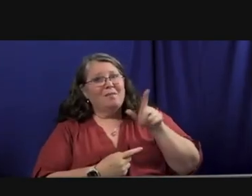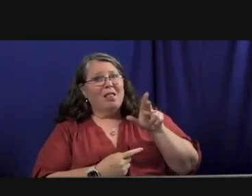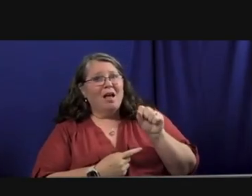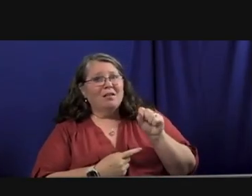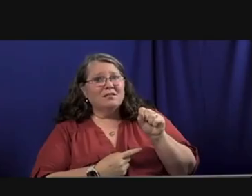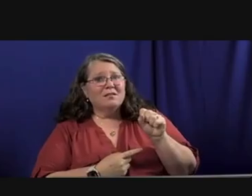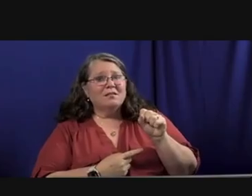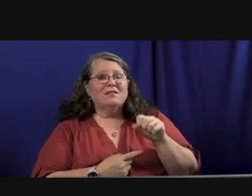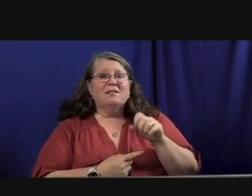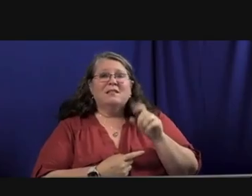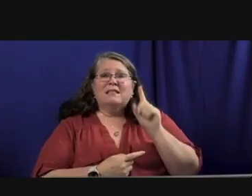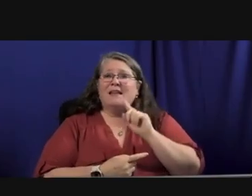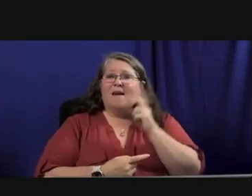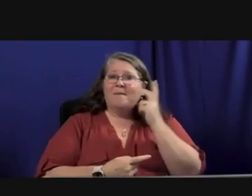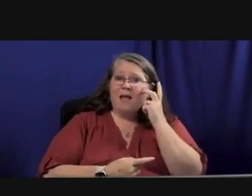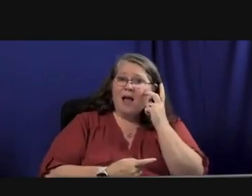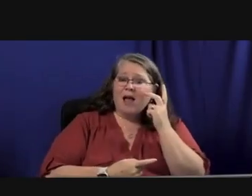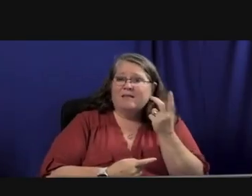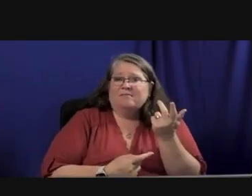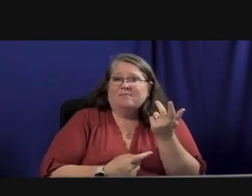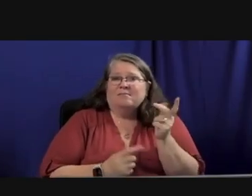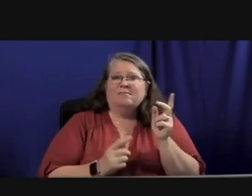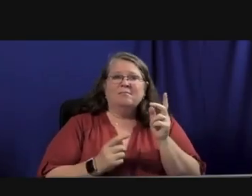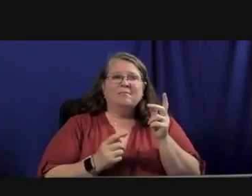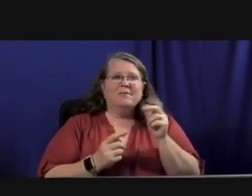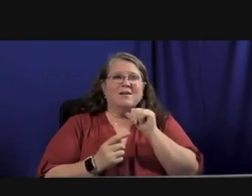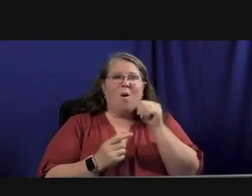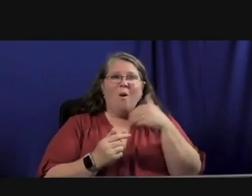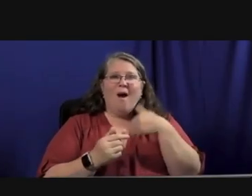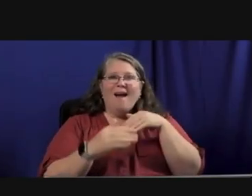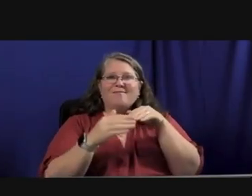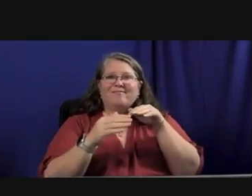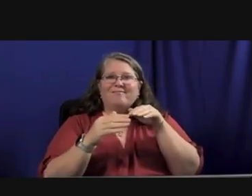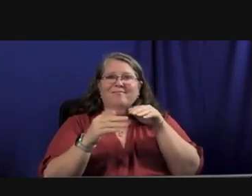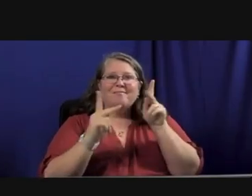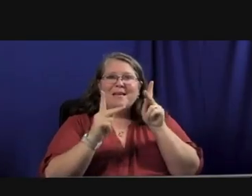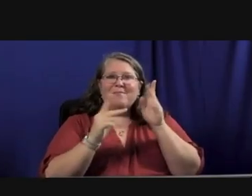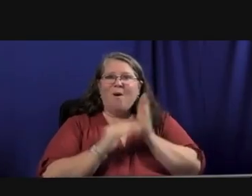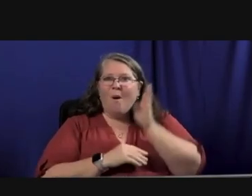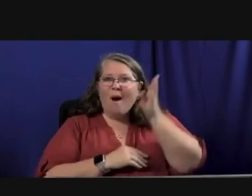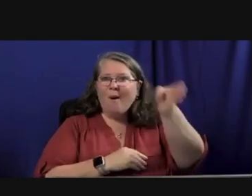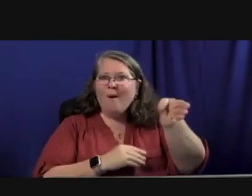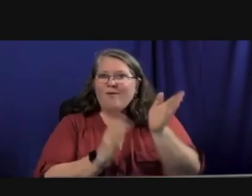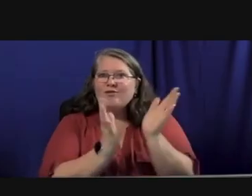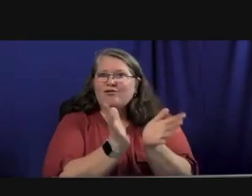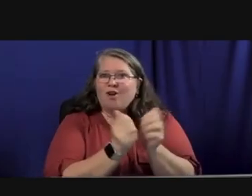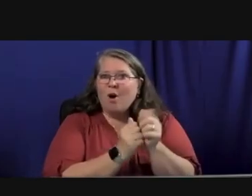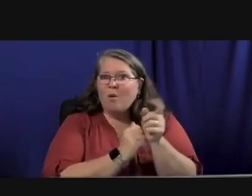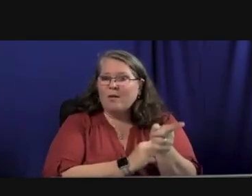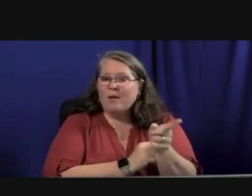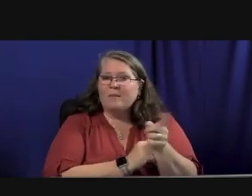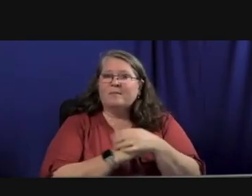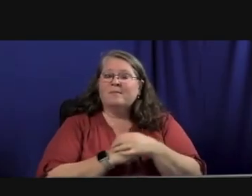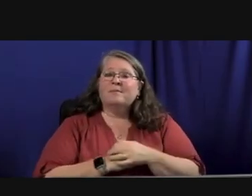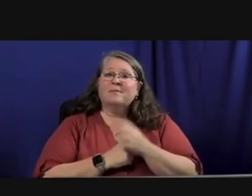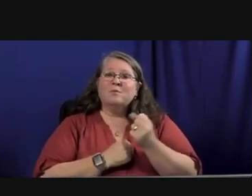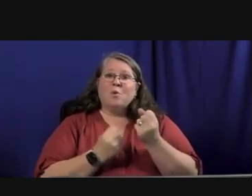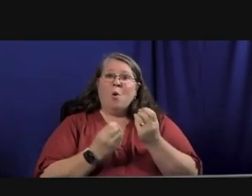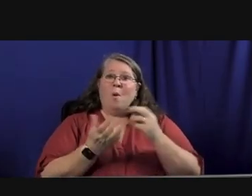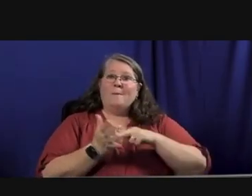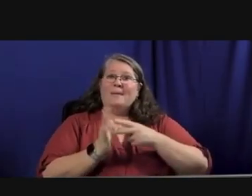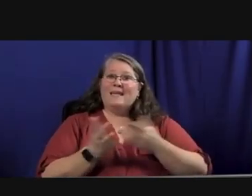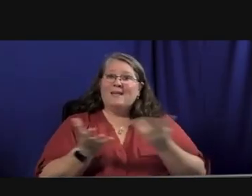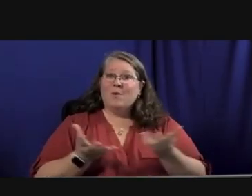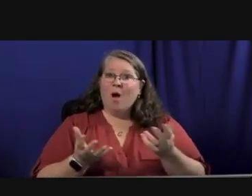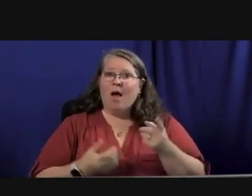especially the deaf plus population or deaf blind. They don't necessarily have access to communication all the time, and they don't have